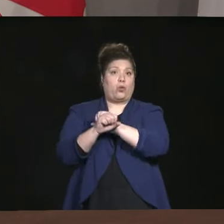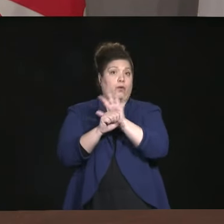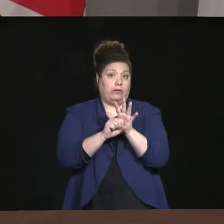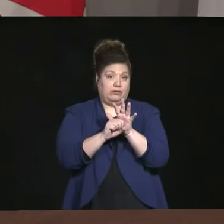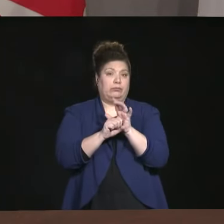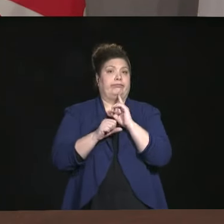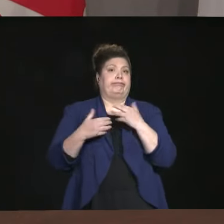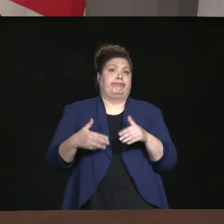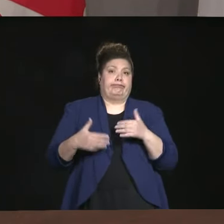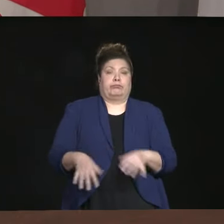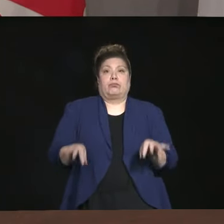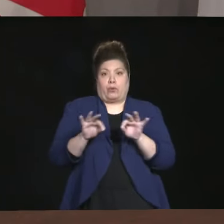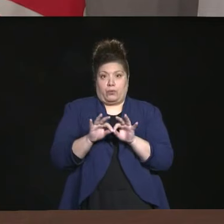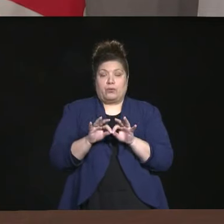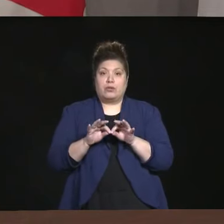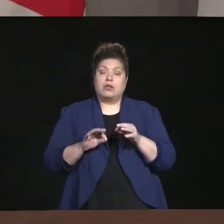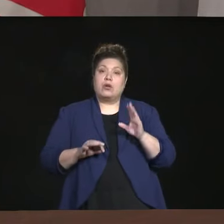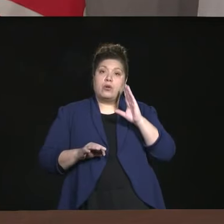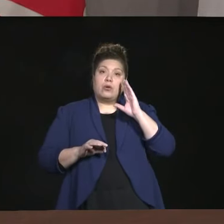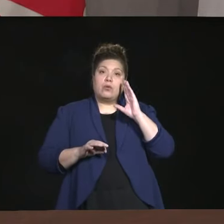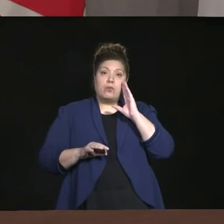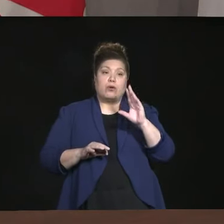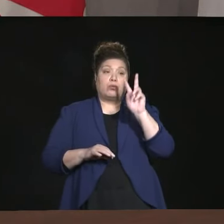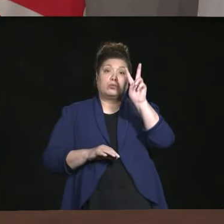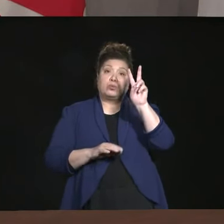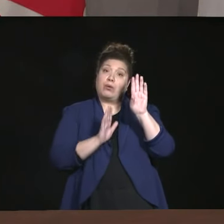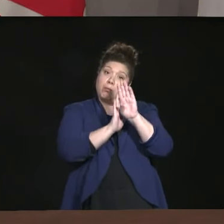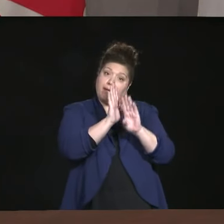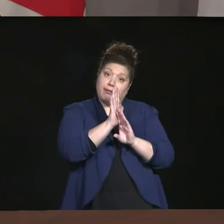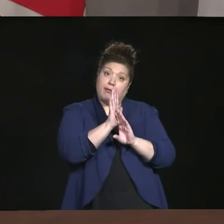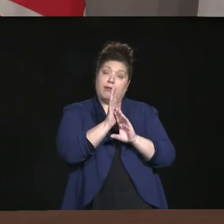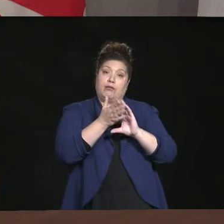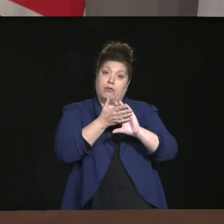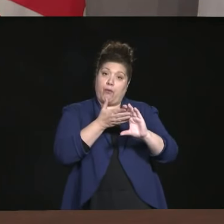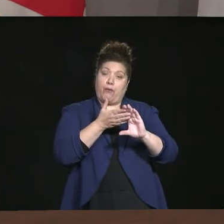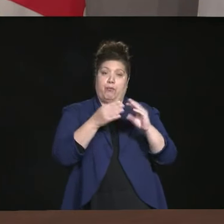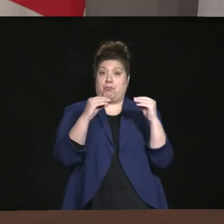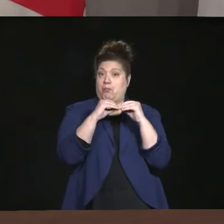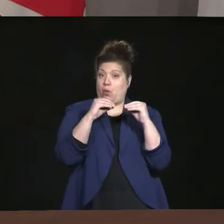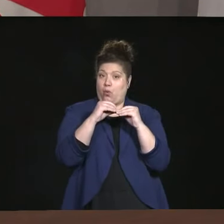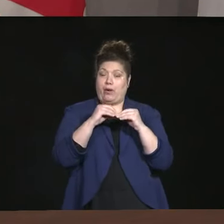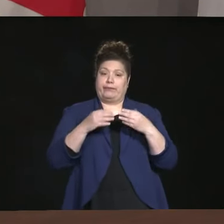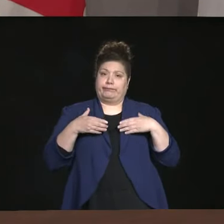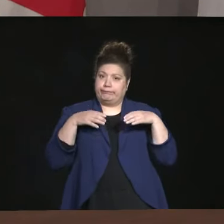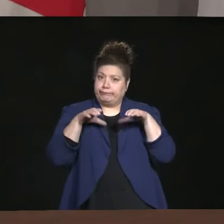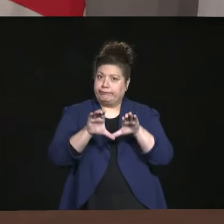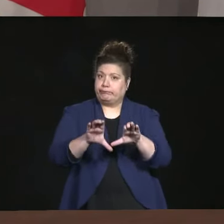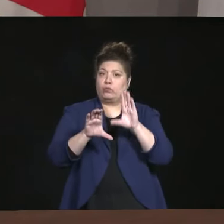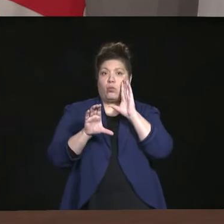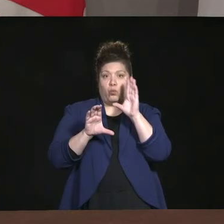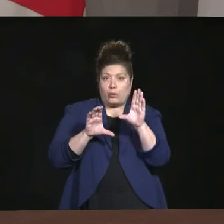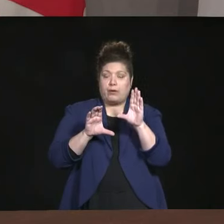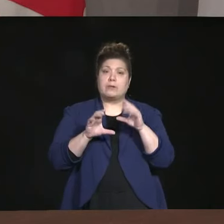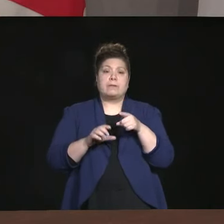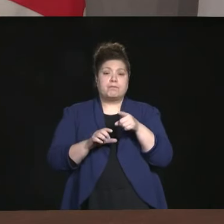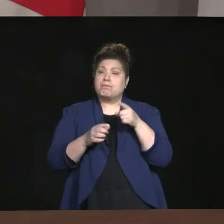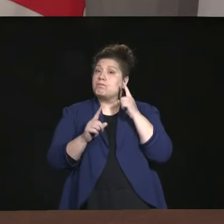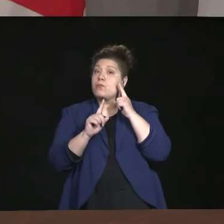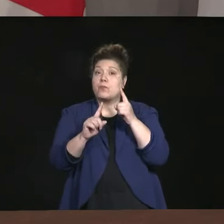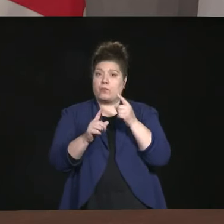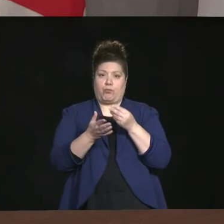du Canada pour l'achat d'équipements de protection individuelle, y compris pour les achats en